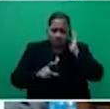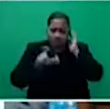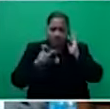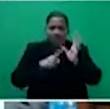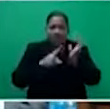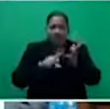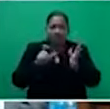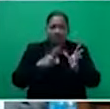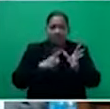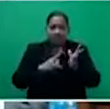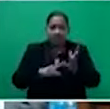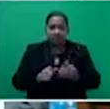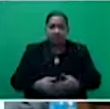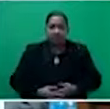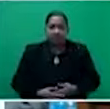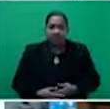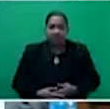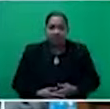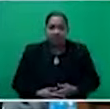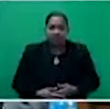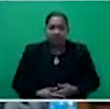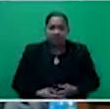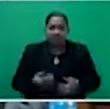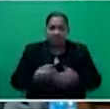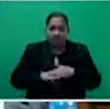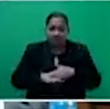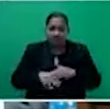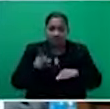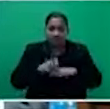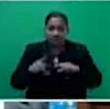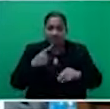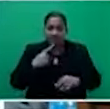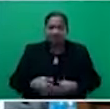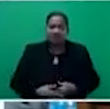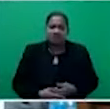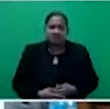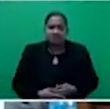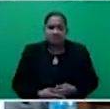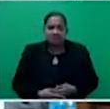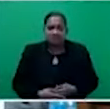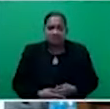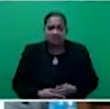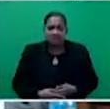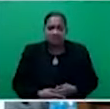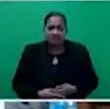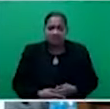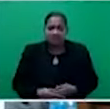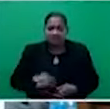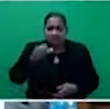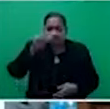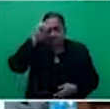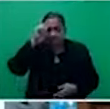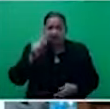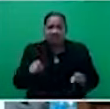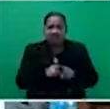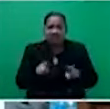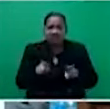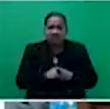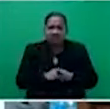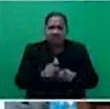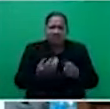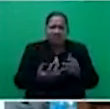Fijian is like paragrass. The same philosophy. He's justified. Stop saying please, because you're a weak leader. You are not based